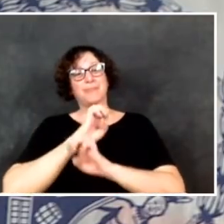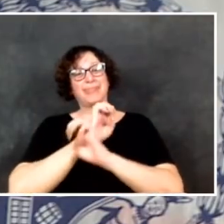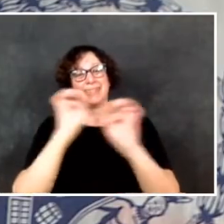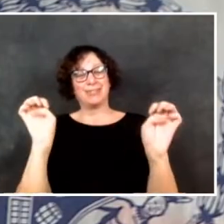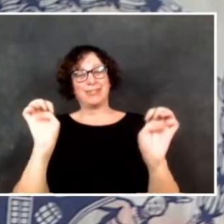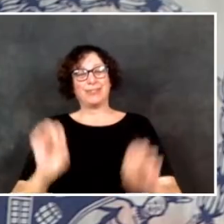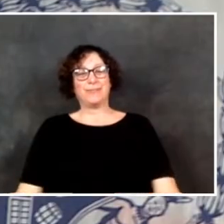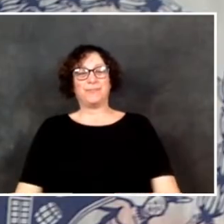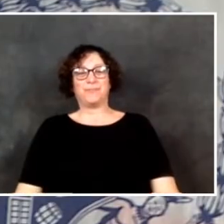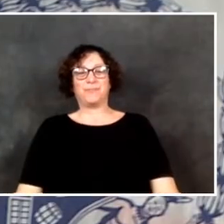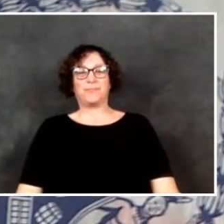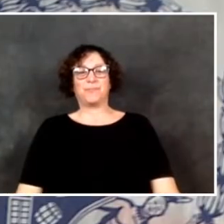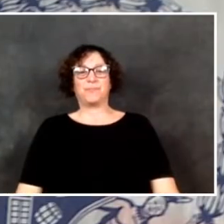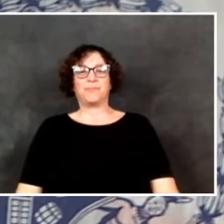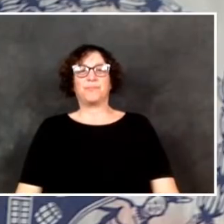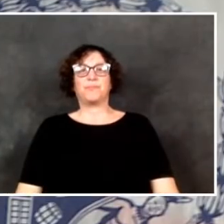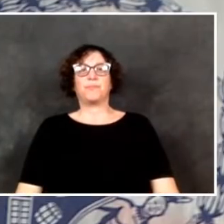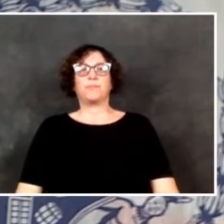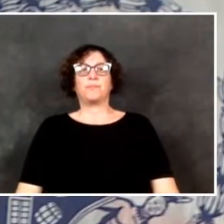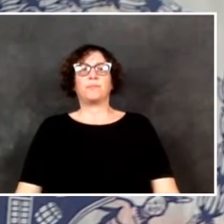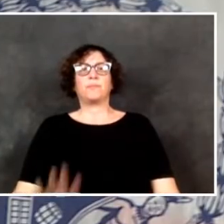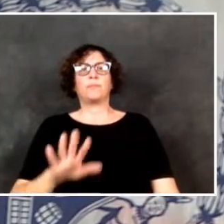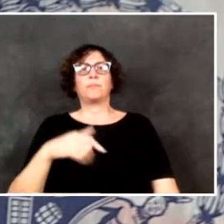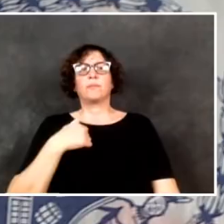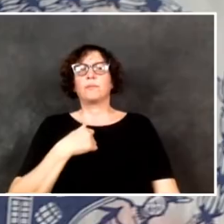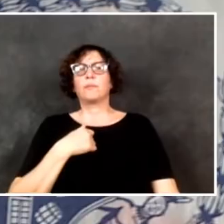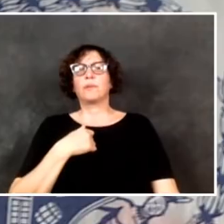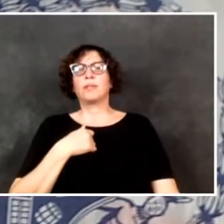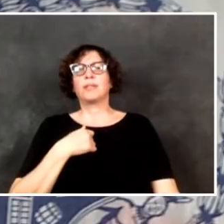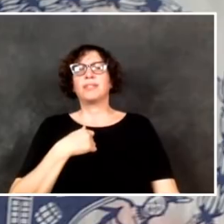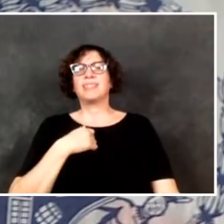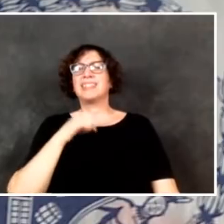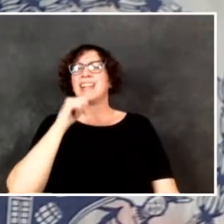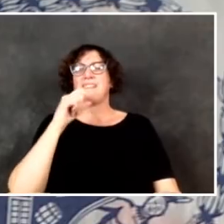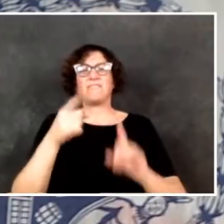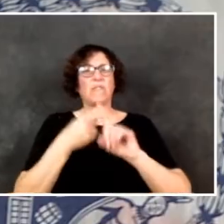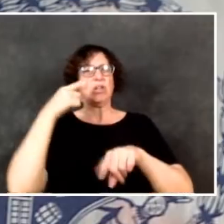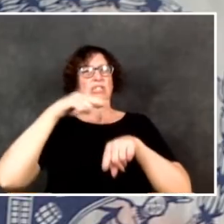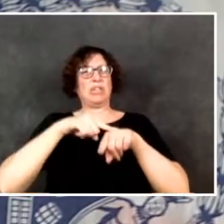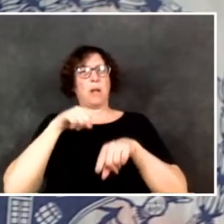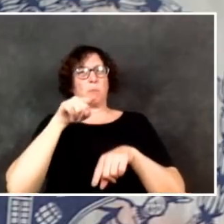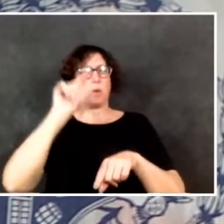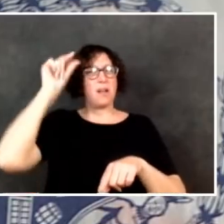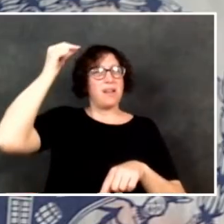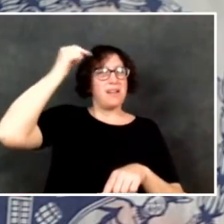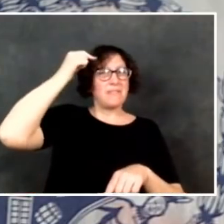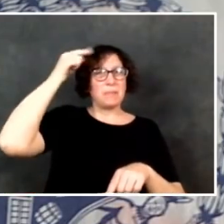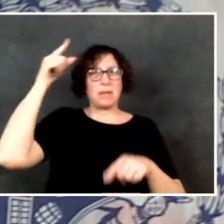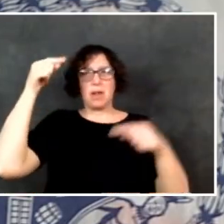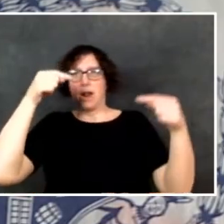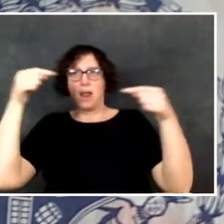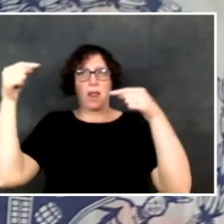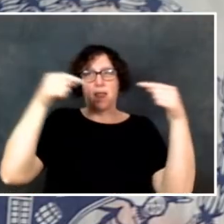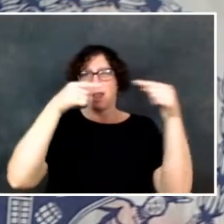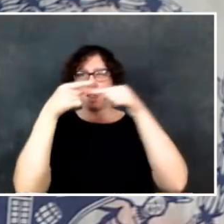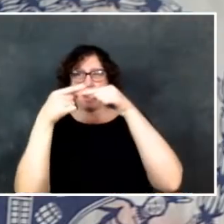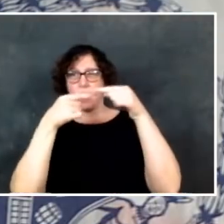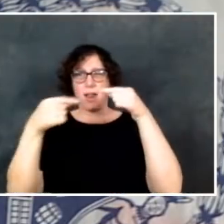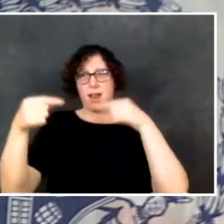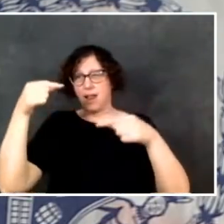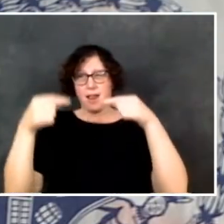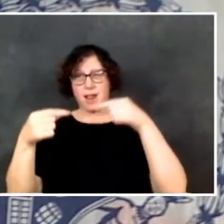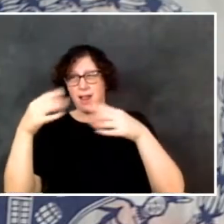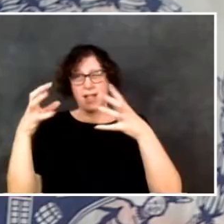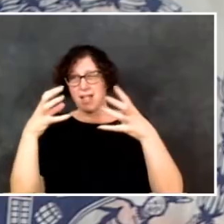you and the governor have had this sort of spat during a crisis. Is there anything you think that can be done